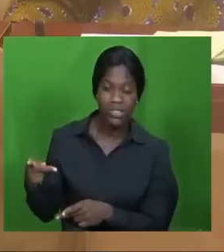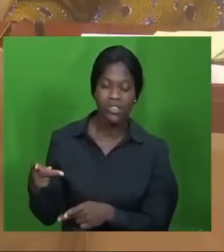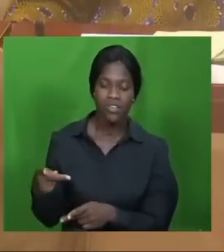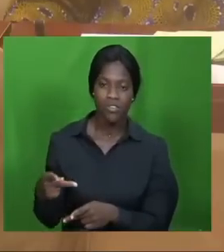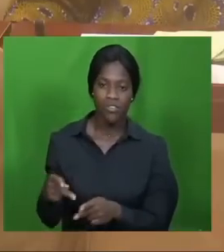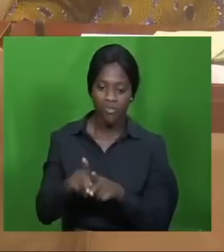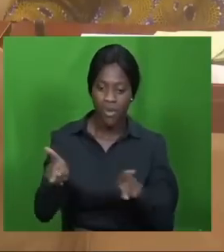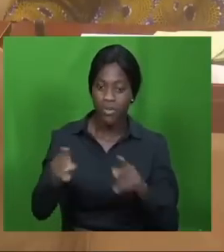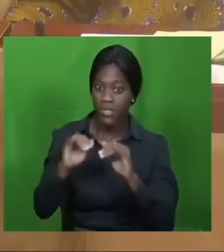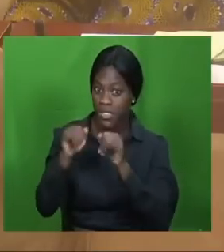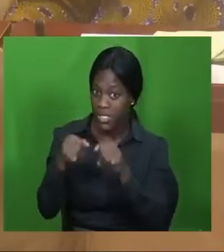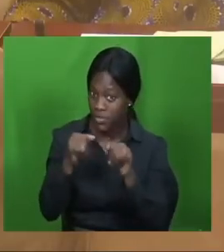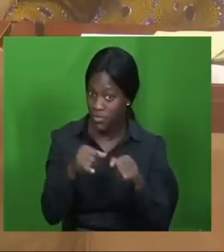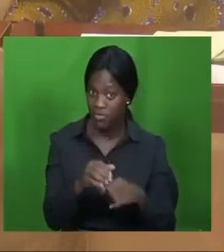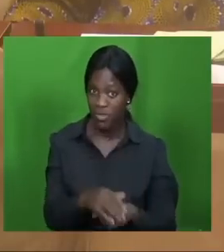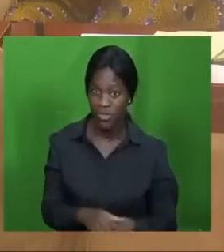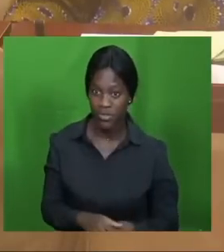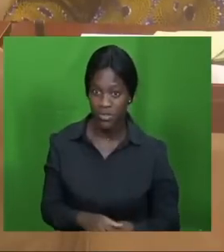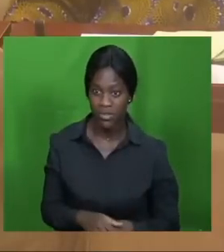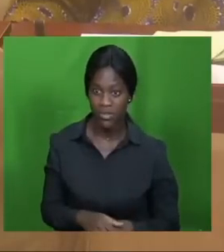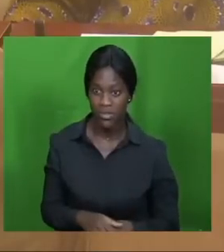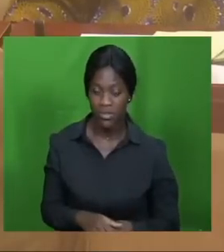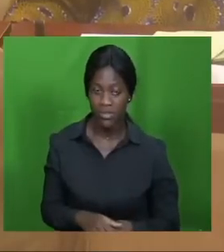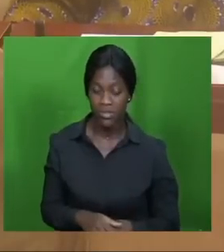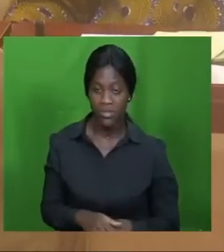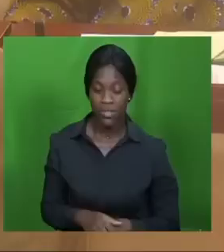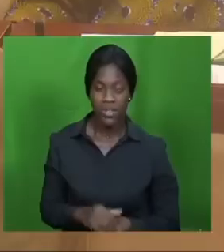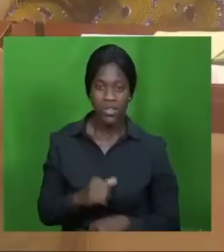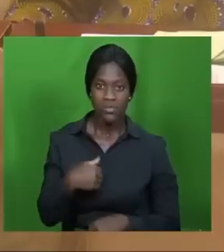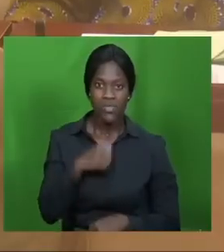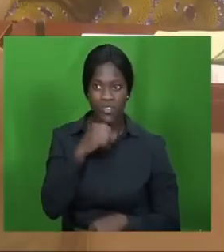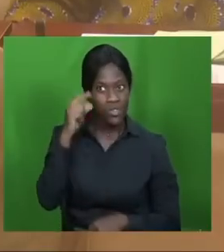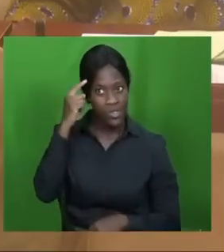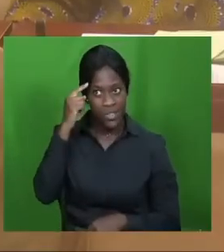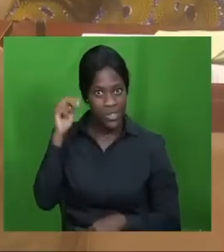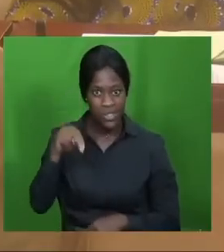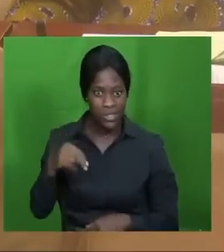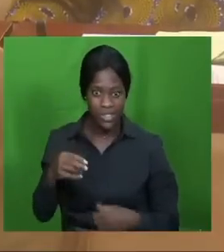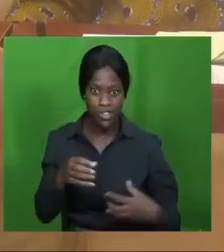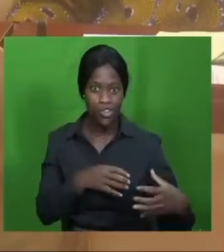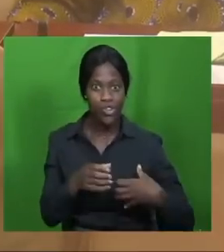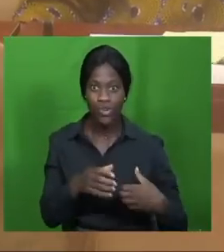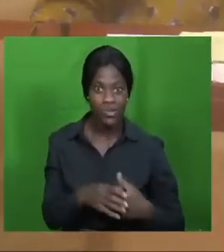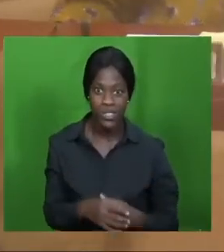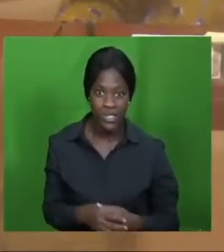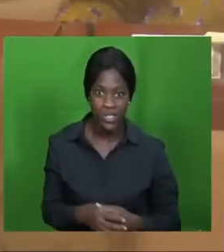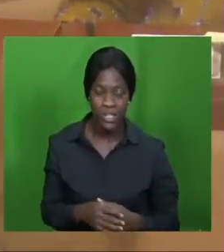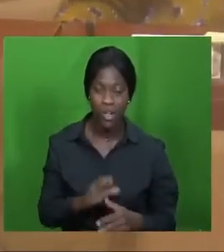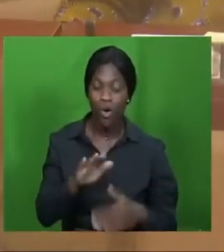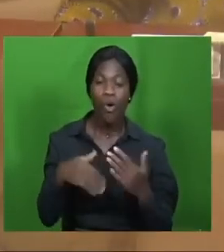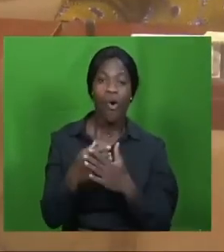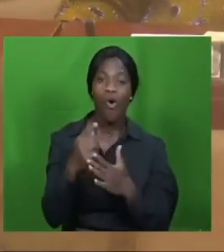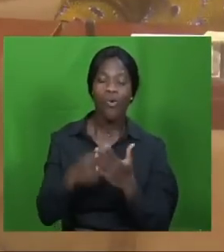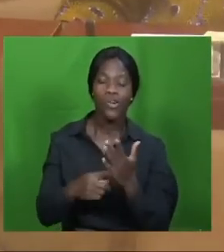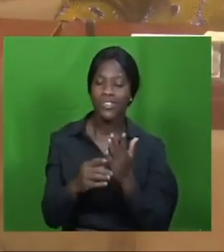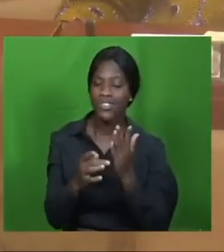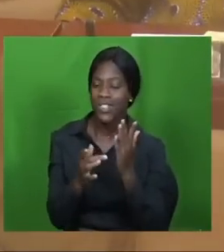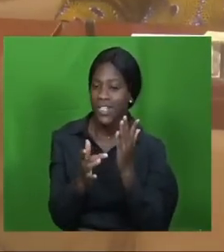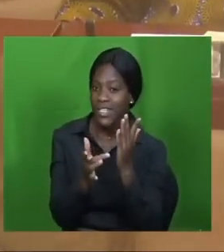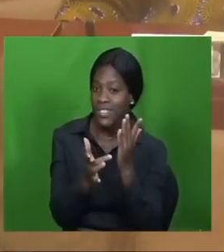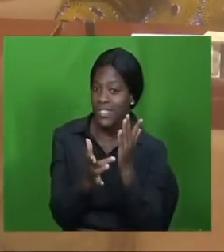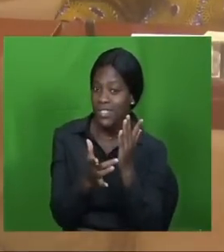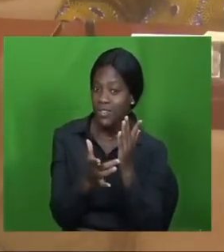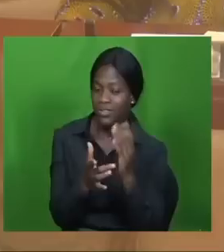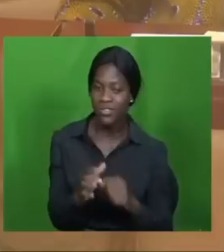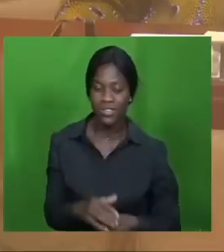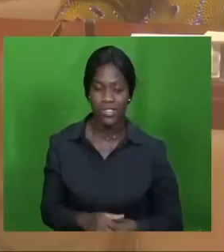And I don't believe there should be a turf war in respect of this. It's all technology. It is SHRAD